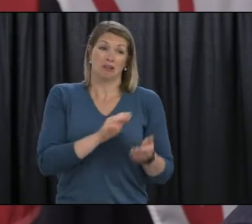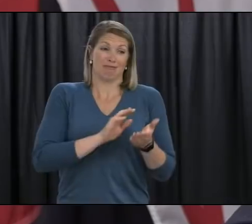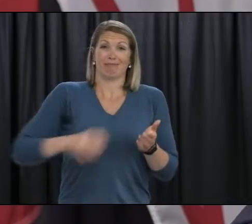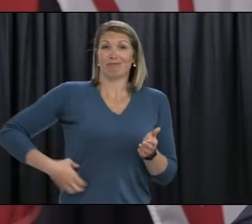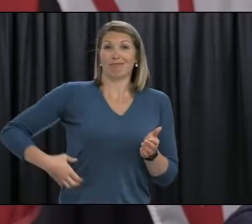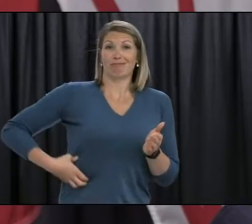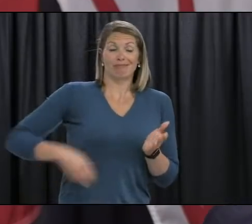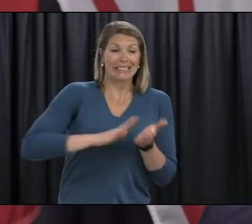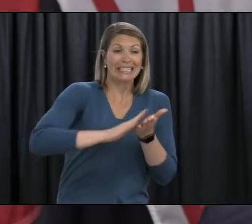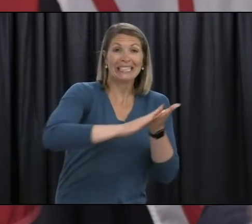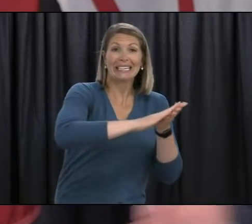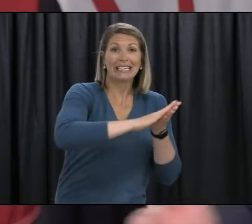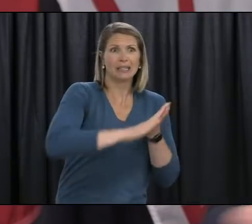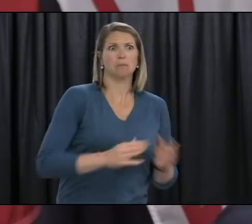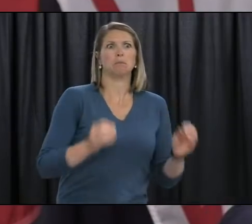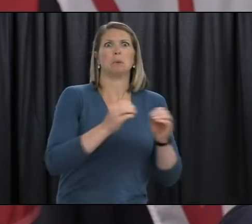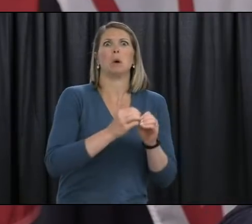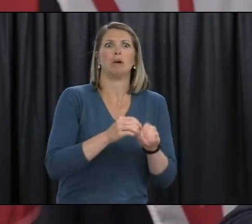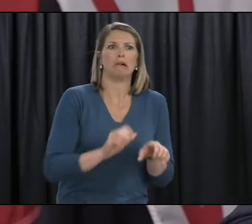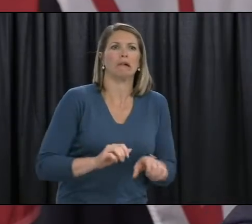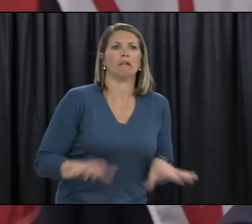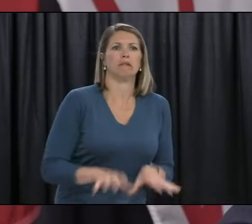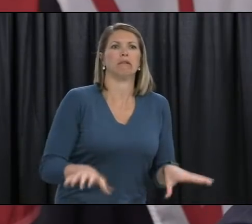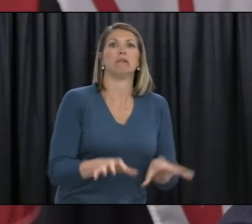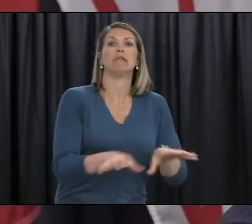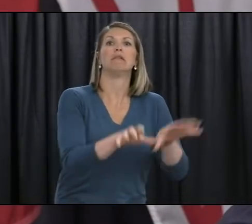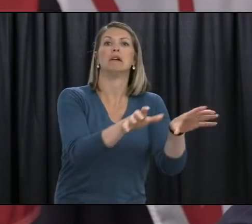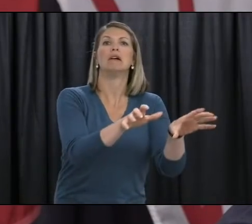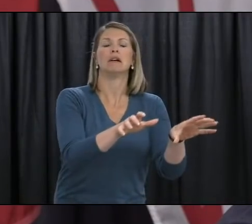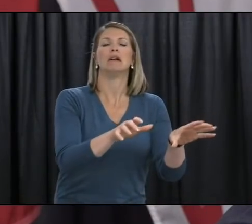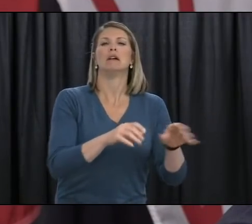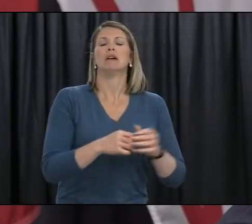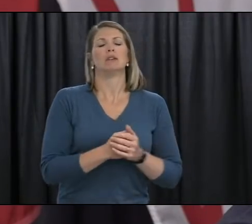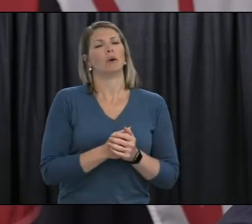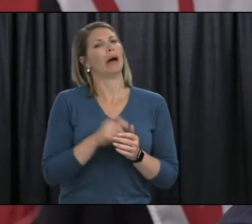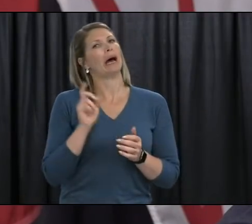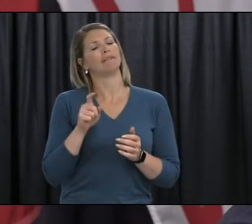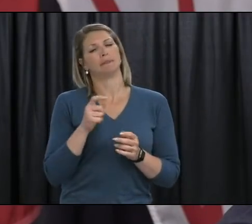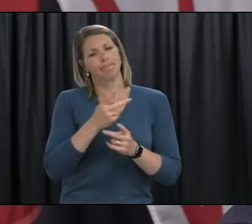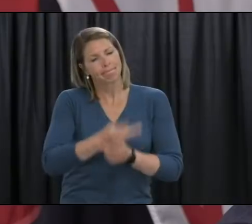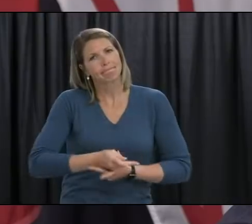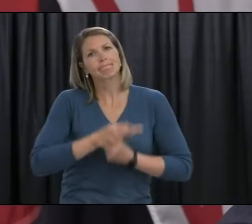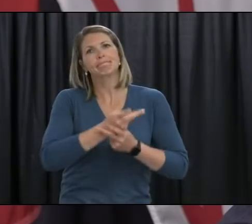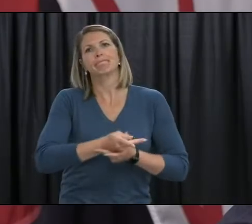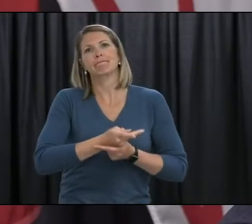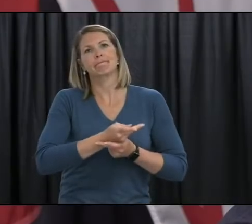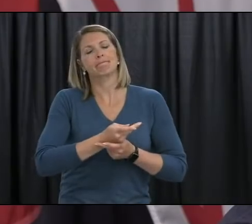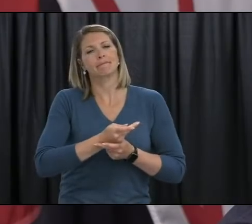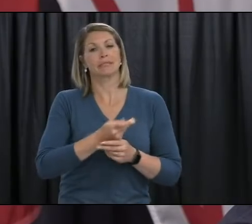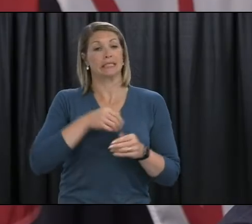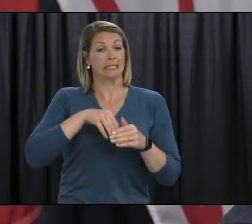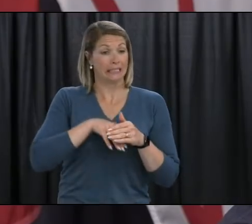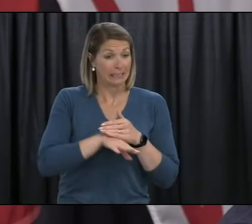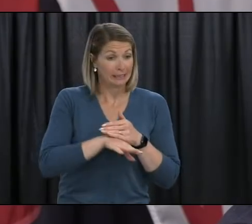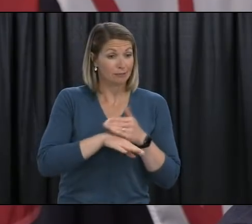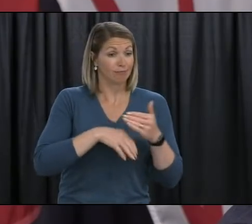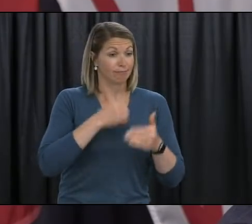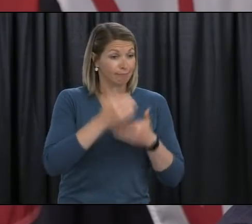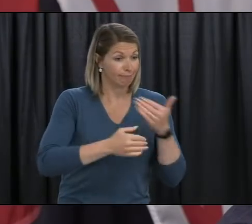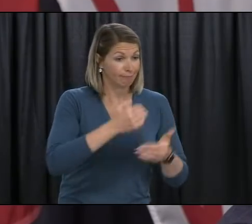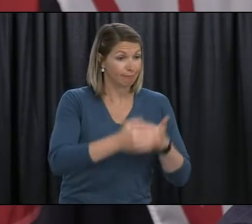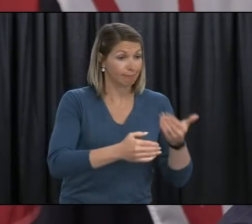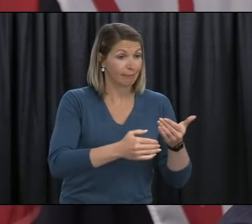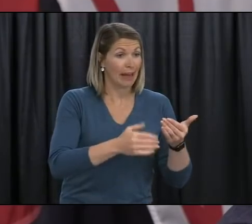there's, the number of steps between the points of contact are all to determine on what a proper plan would look like. So I